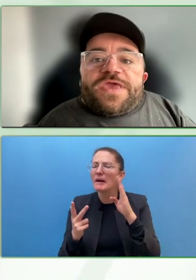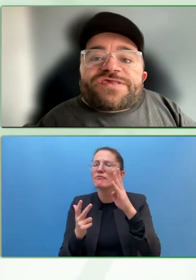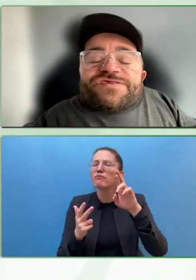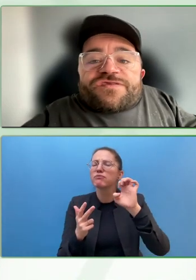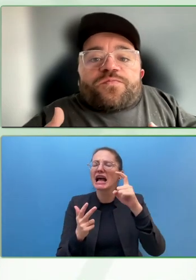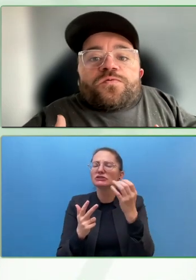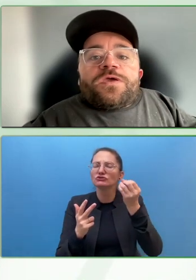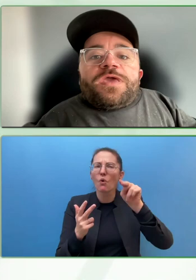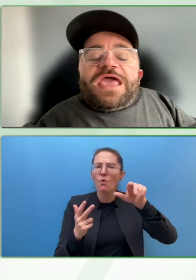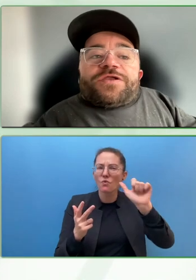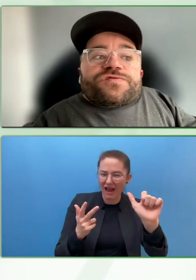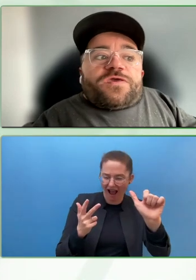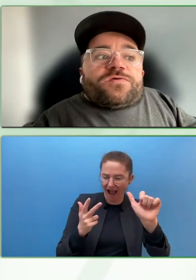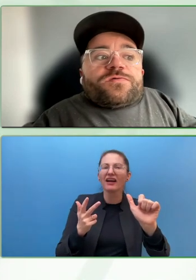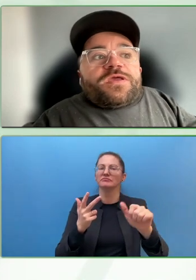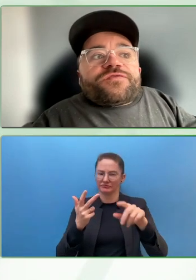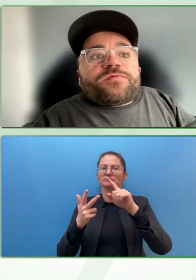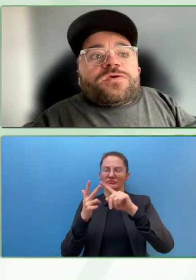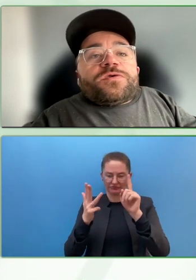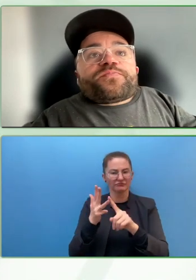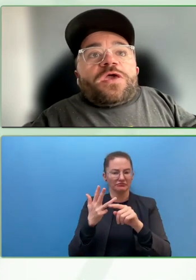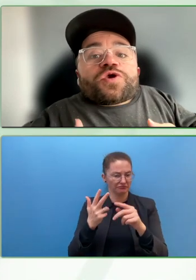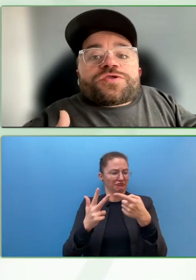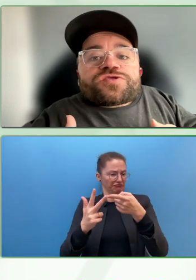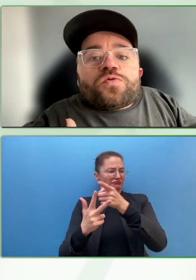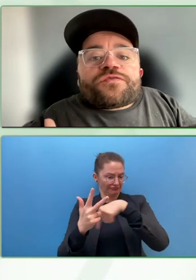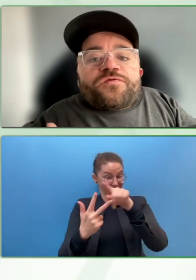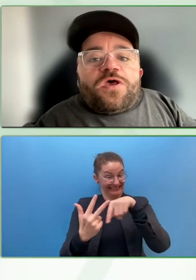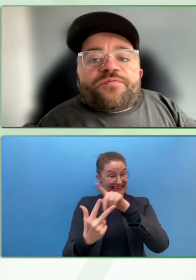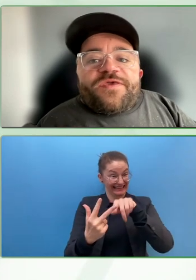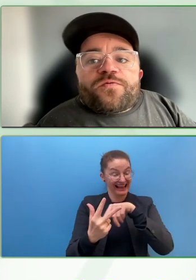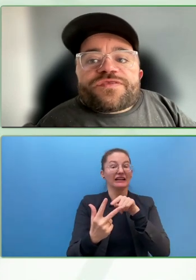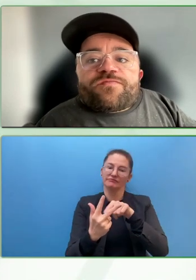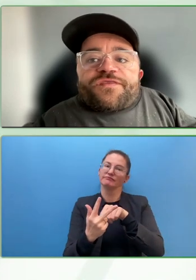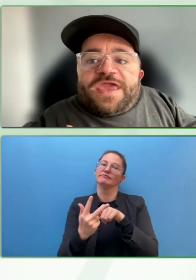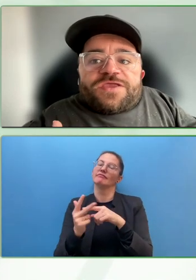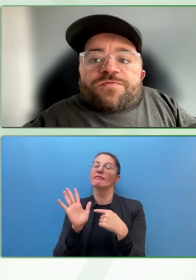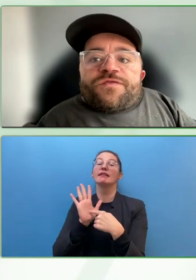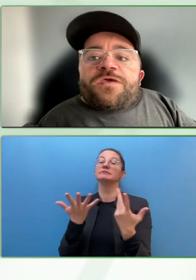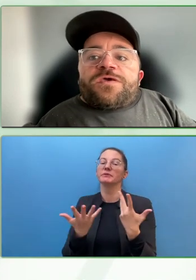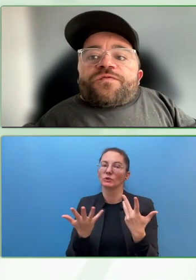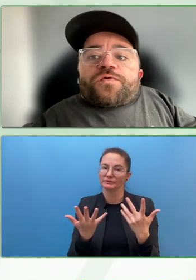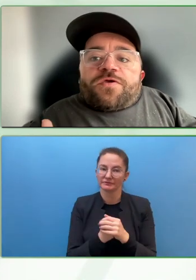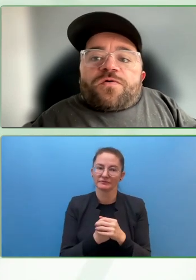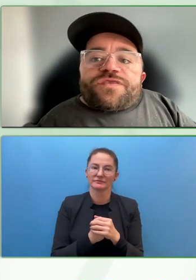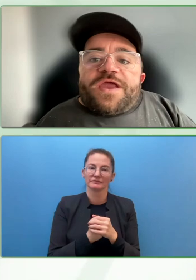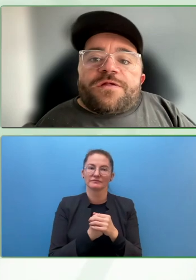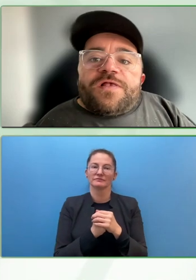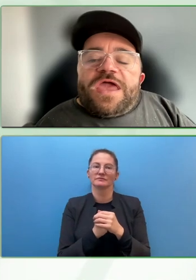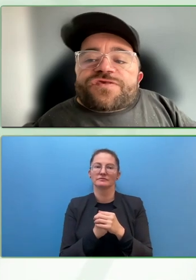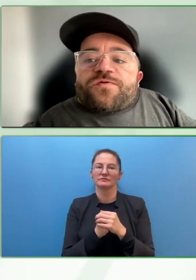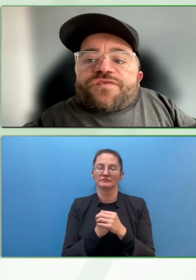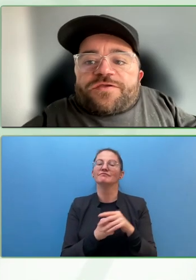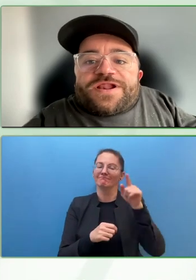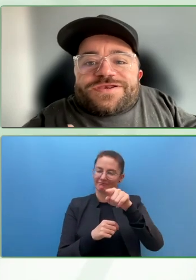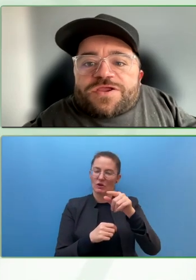know, accessible and also kind of a good tool for a lot of people in terms of engaging with audio content.